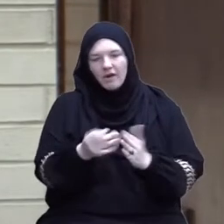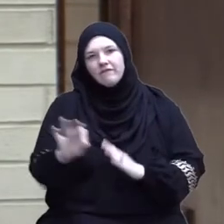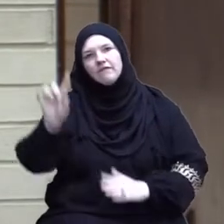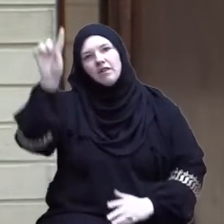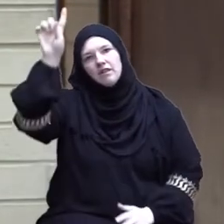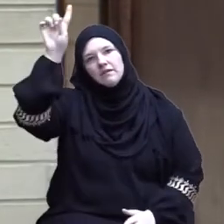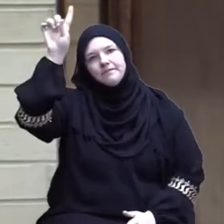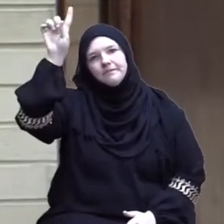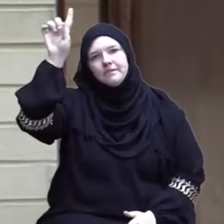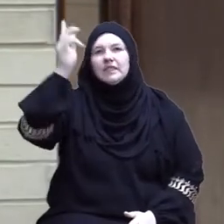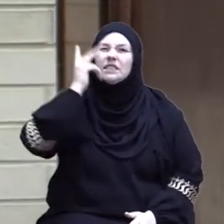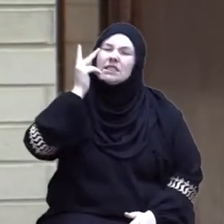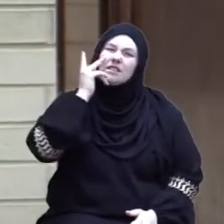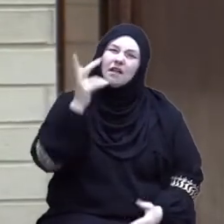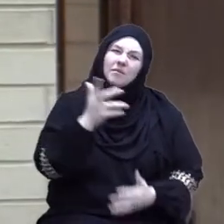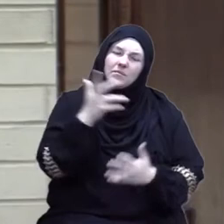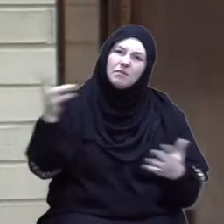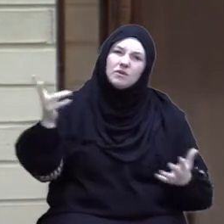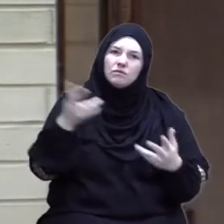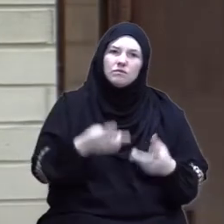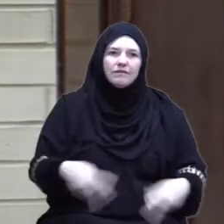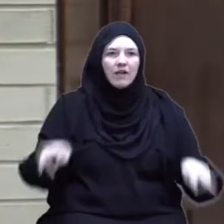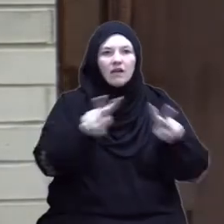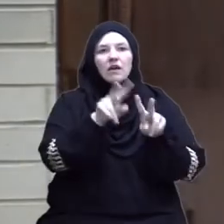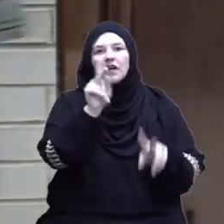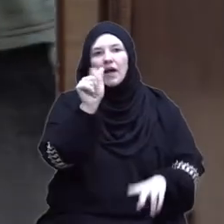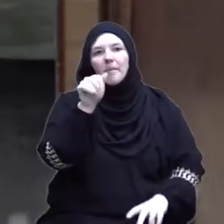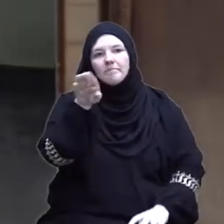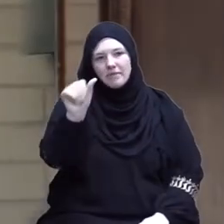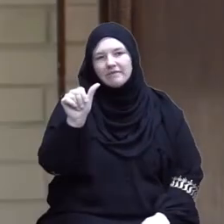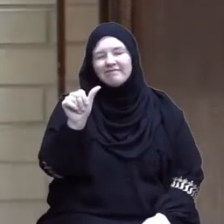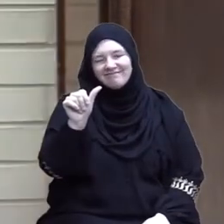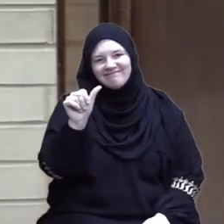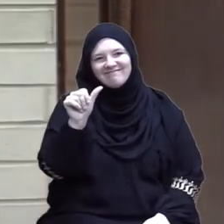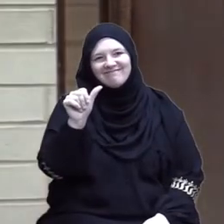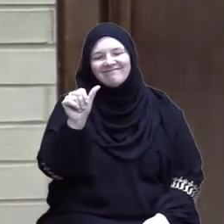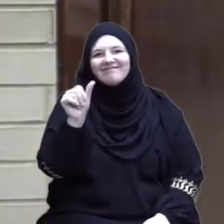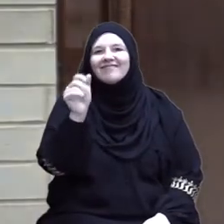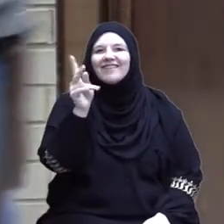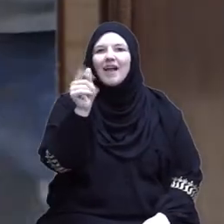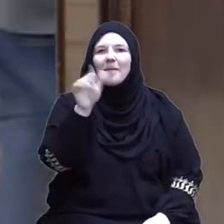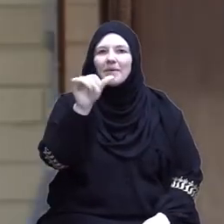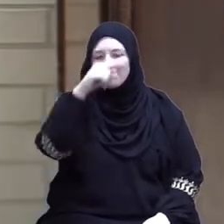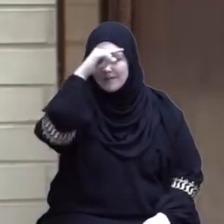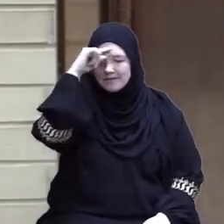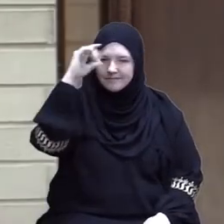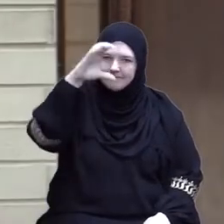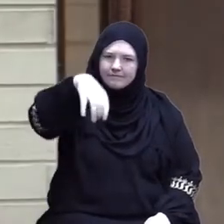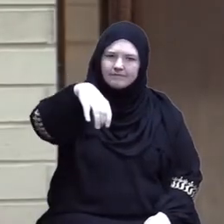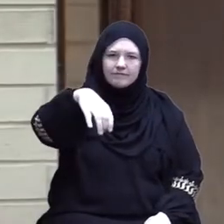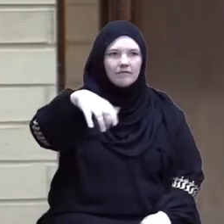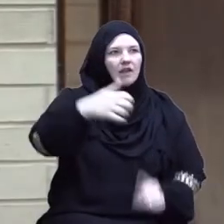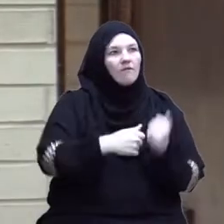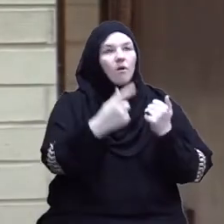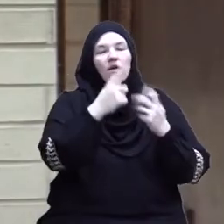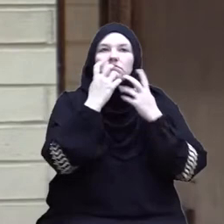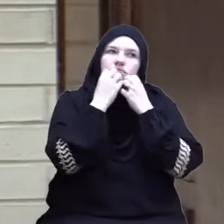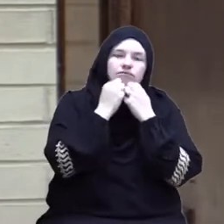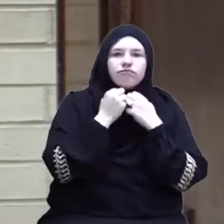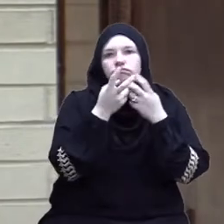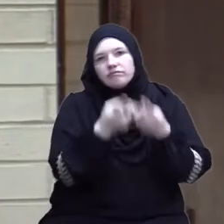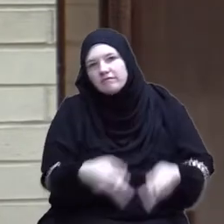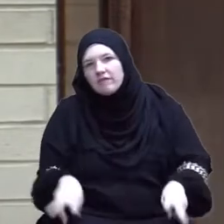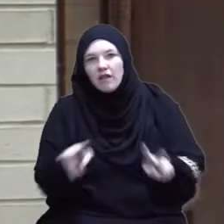how much we value Al-Kaaba, right? It's so significant and valuable in everybody's life,